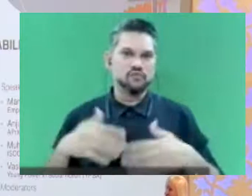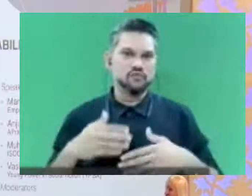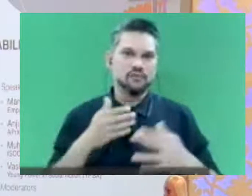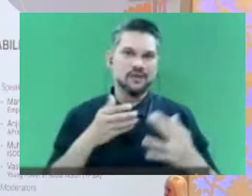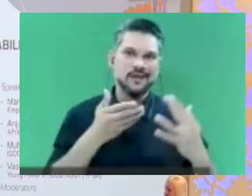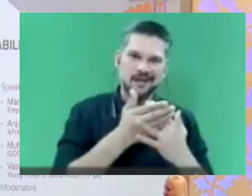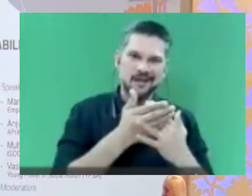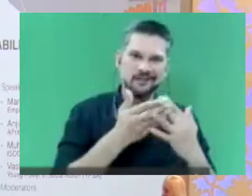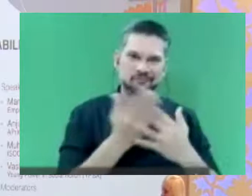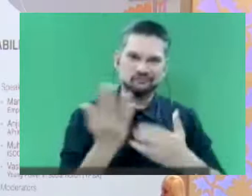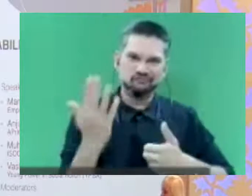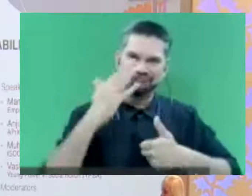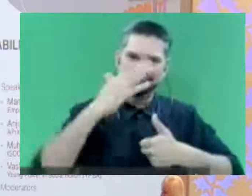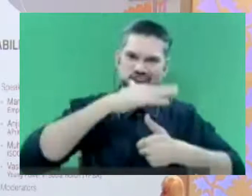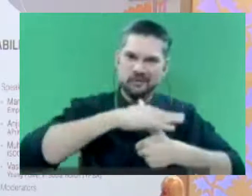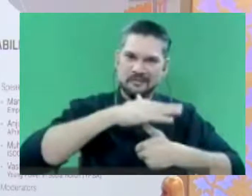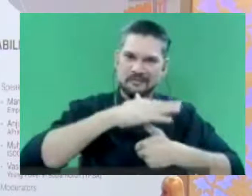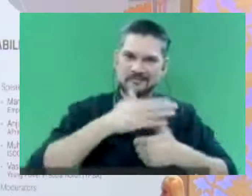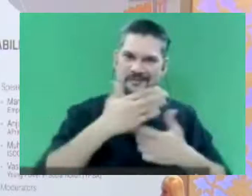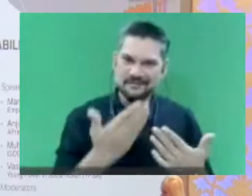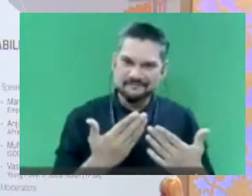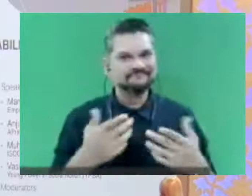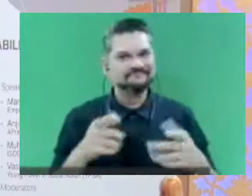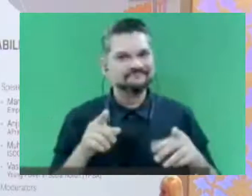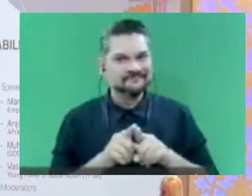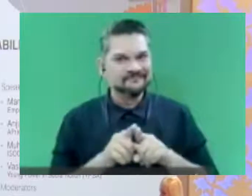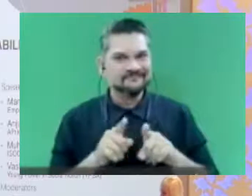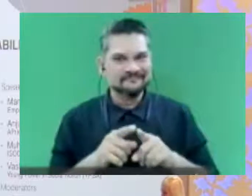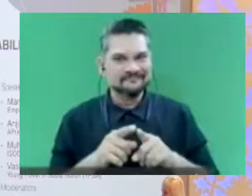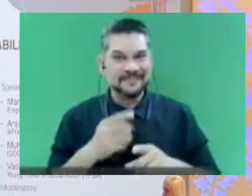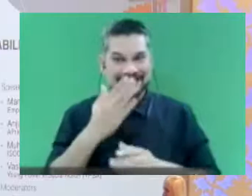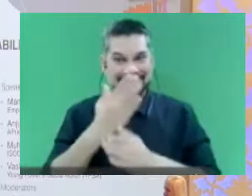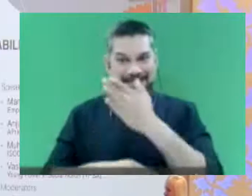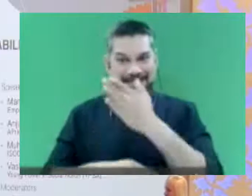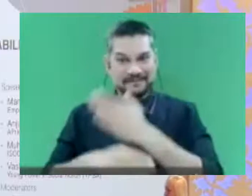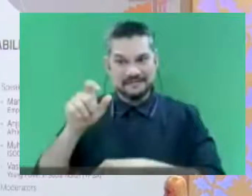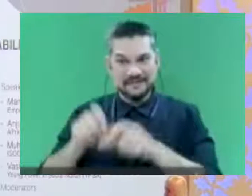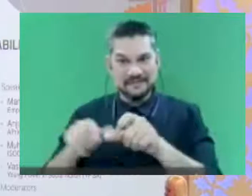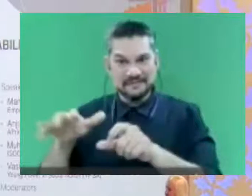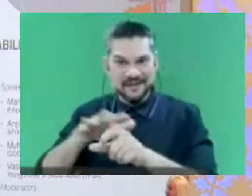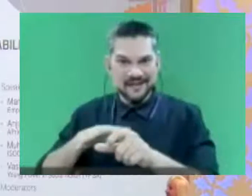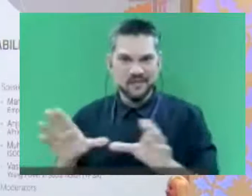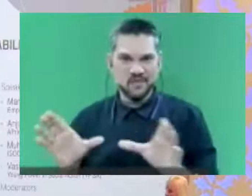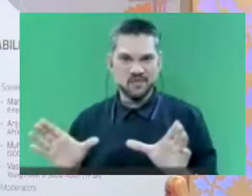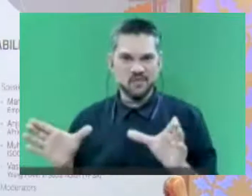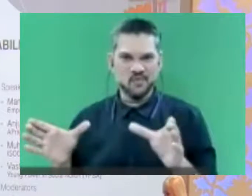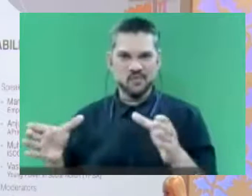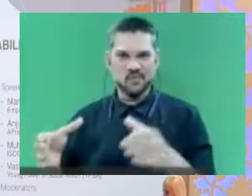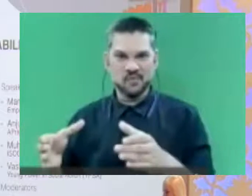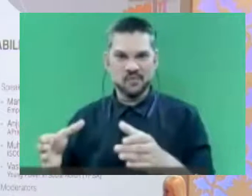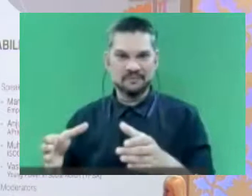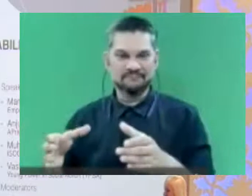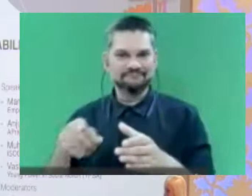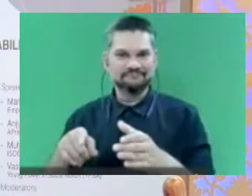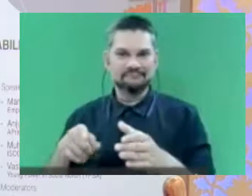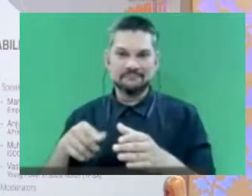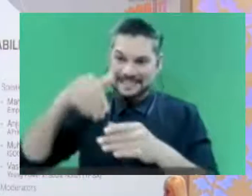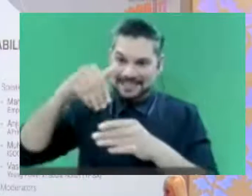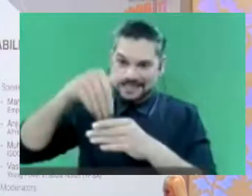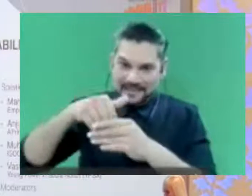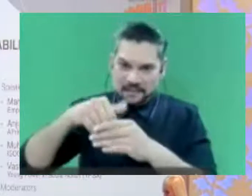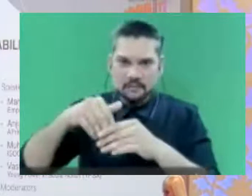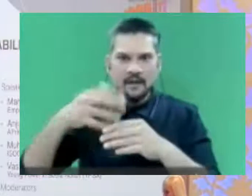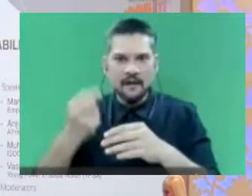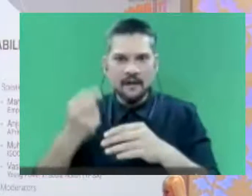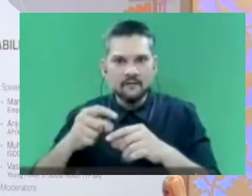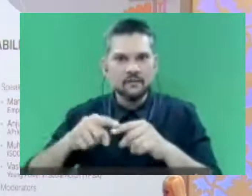about people with disability as a group, first of all, when you're introducing diversity and people